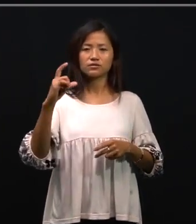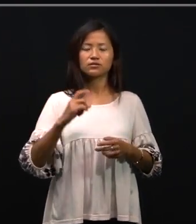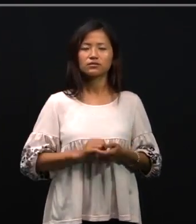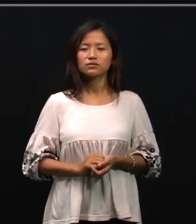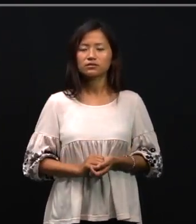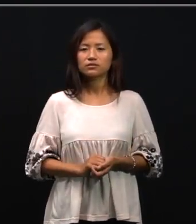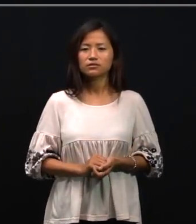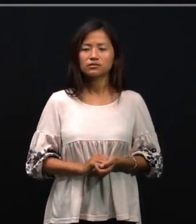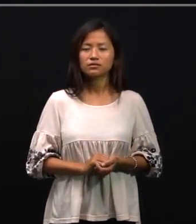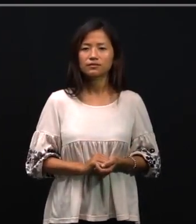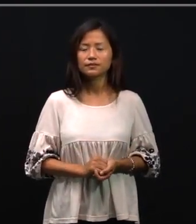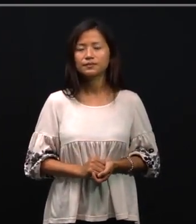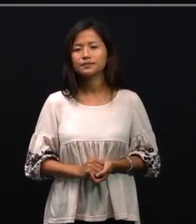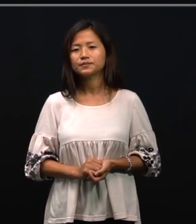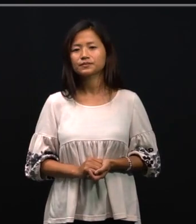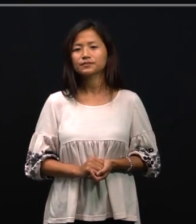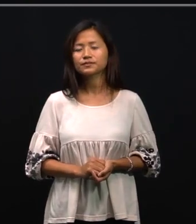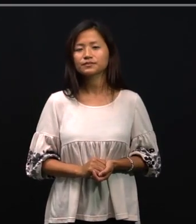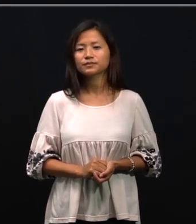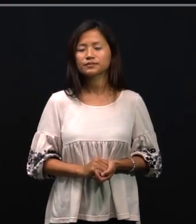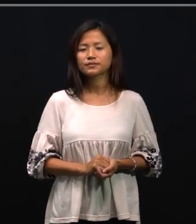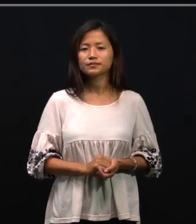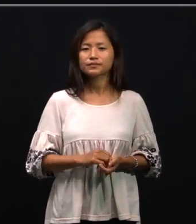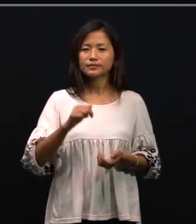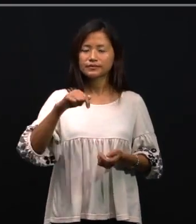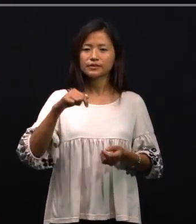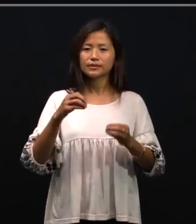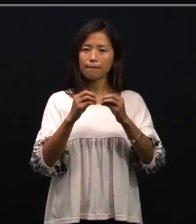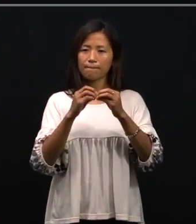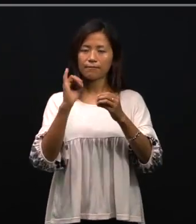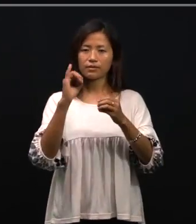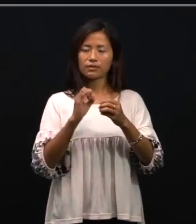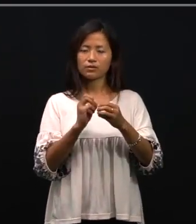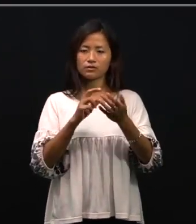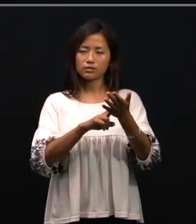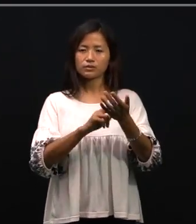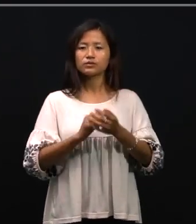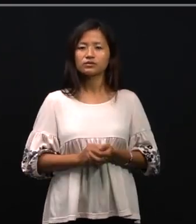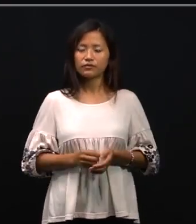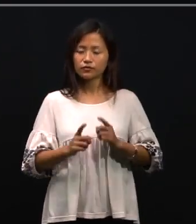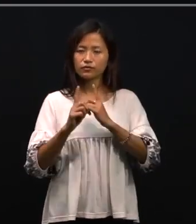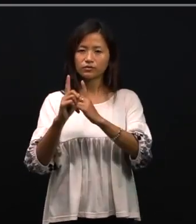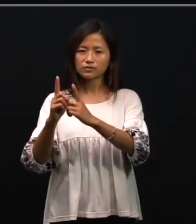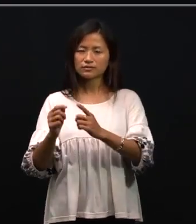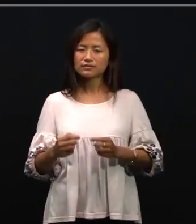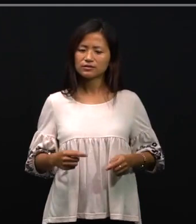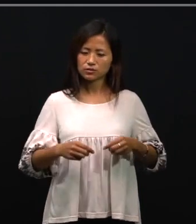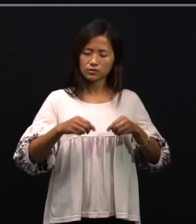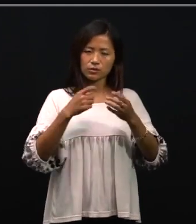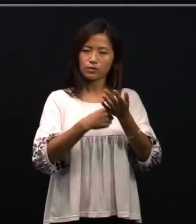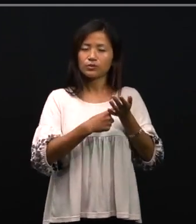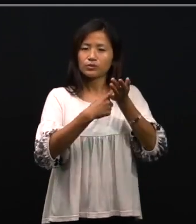epithet. So this binomial naming of plants, binomial nomenclature, has to follow certain rules, and these rules